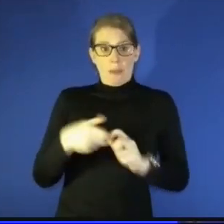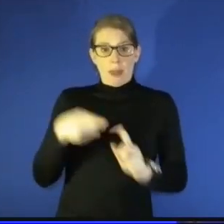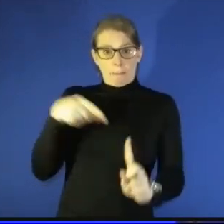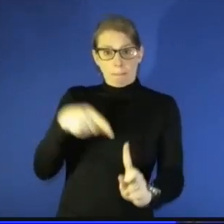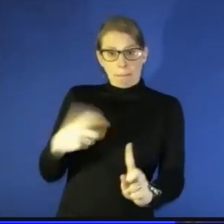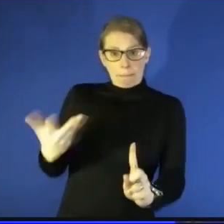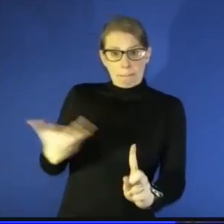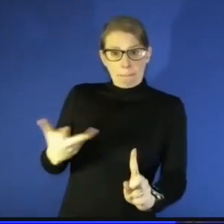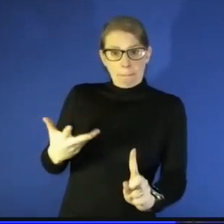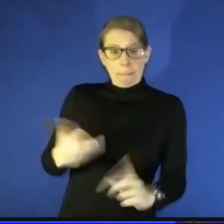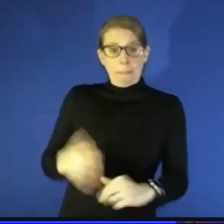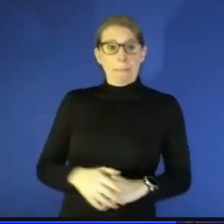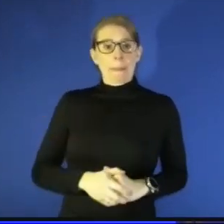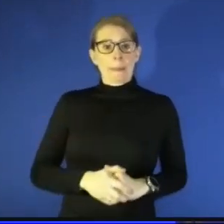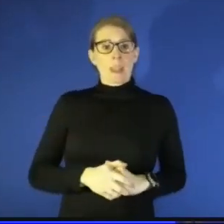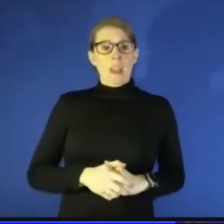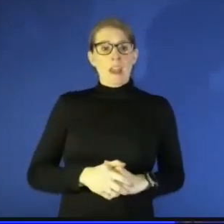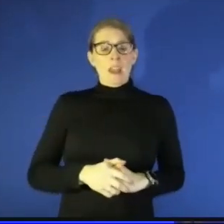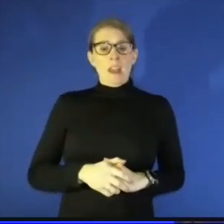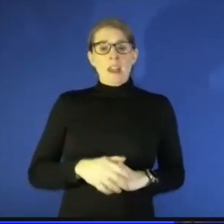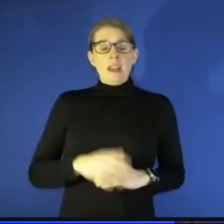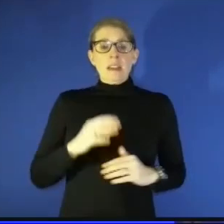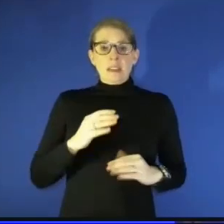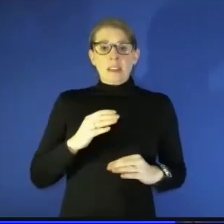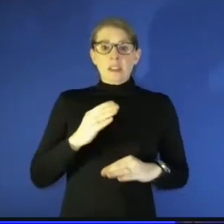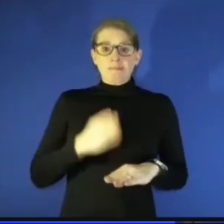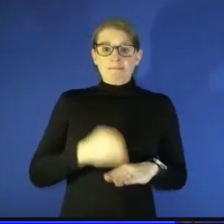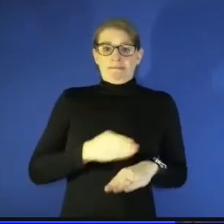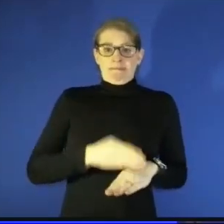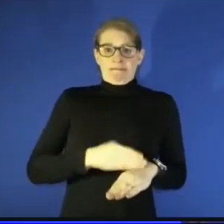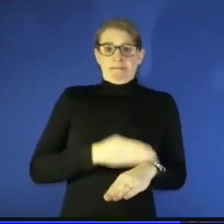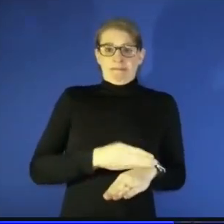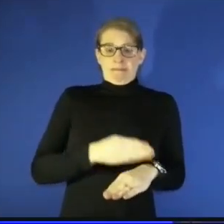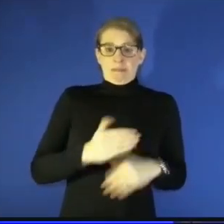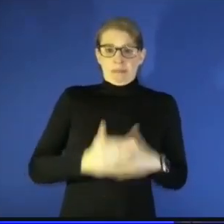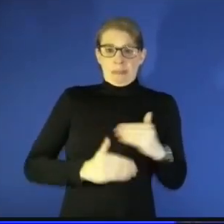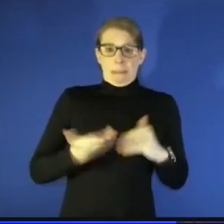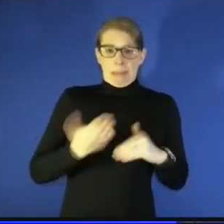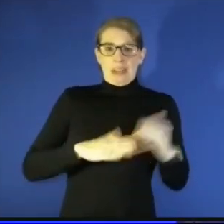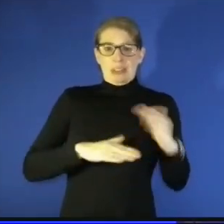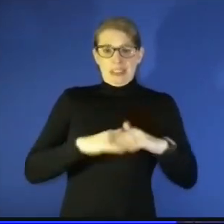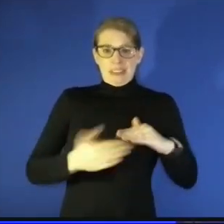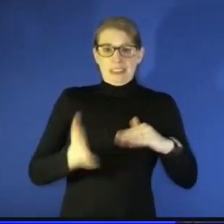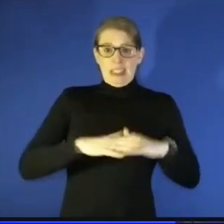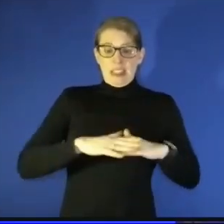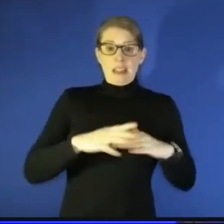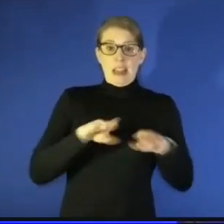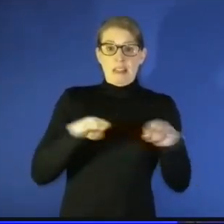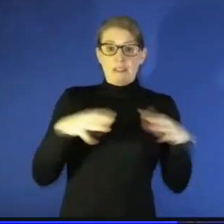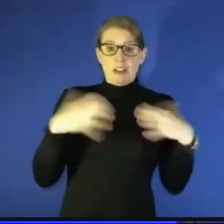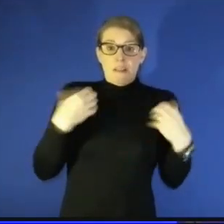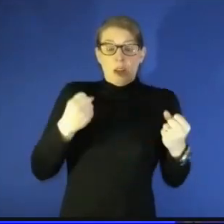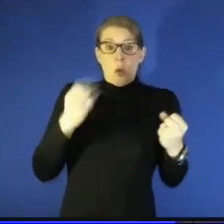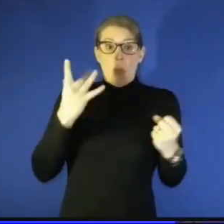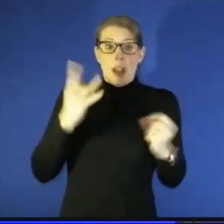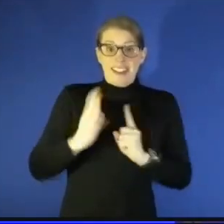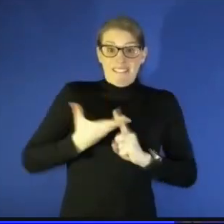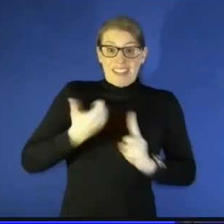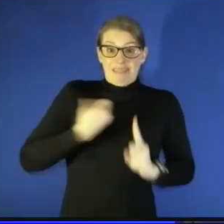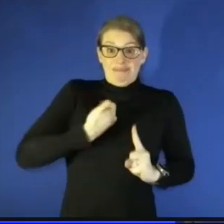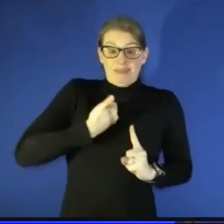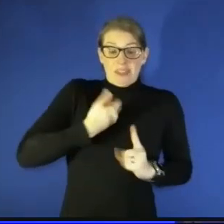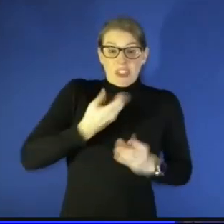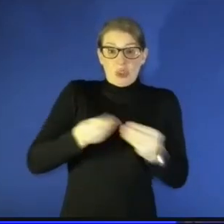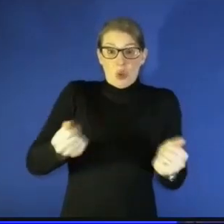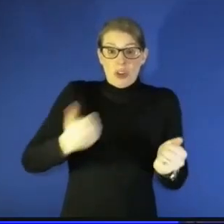have to build that level of confidence so that you can convince yourself that there is a solution, and that if